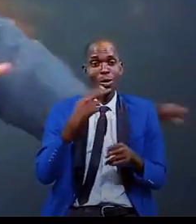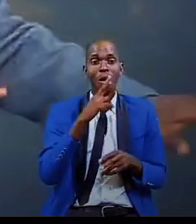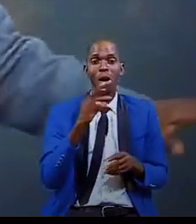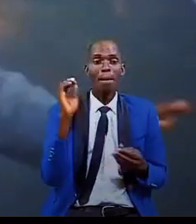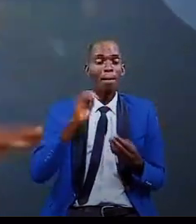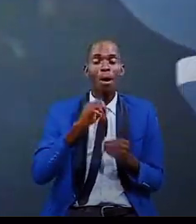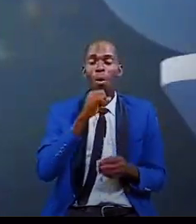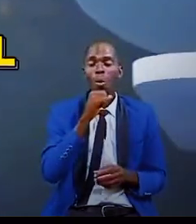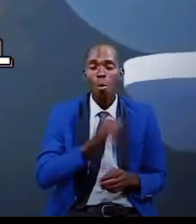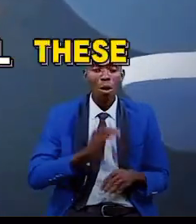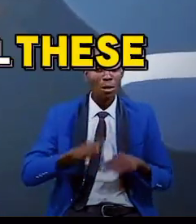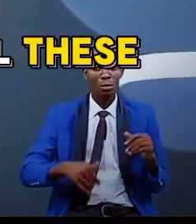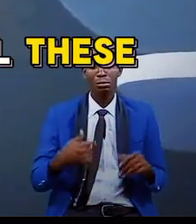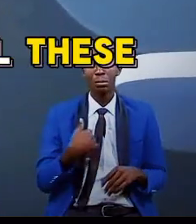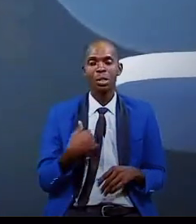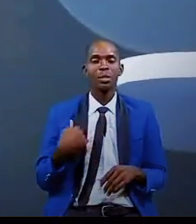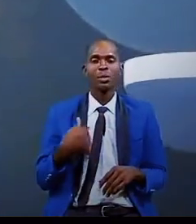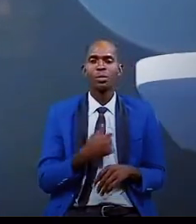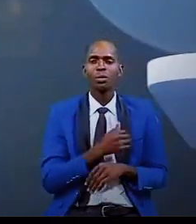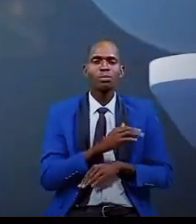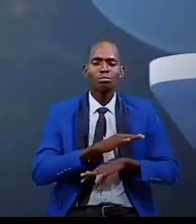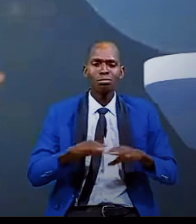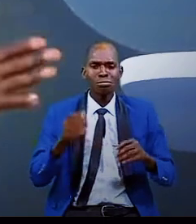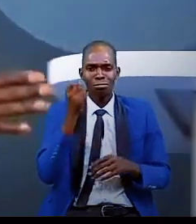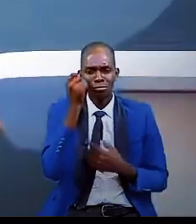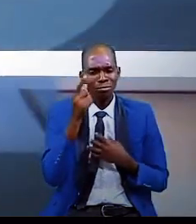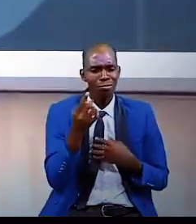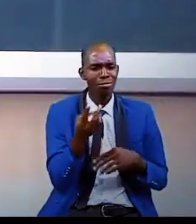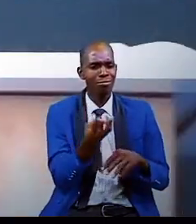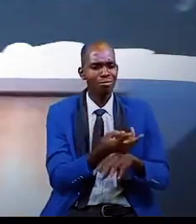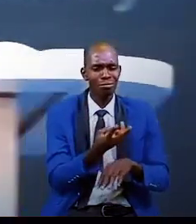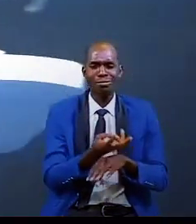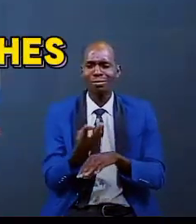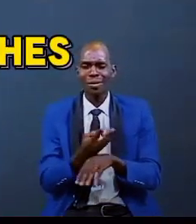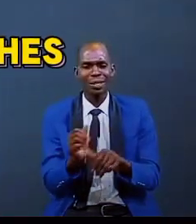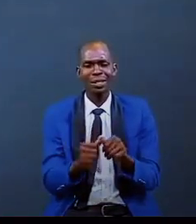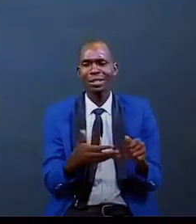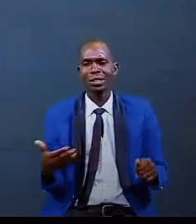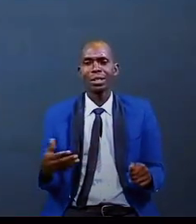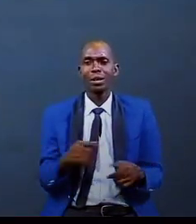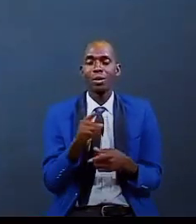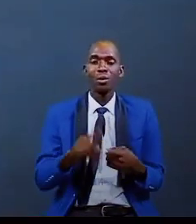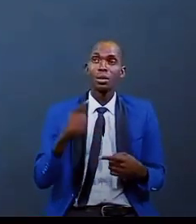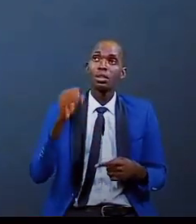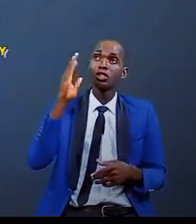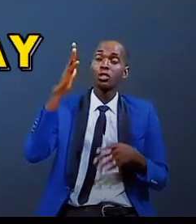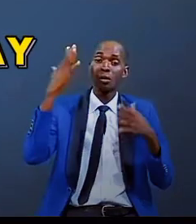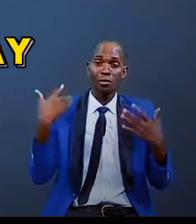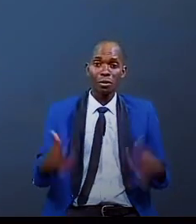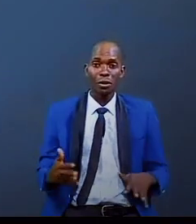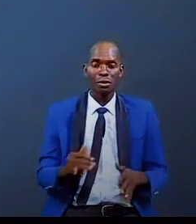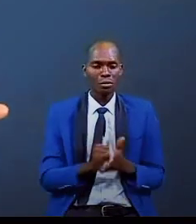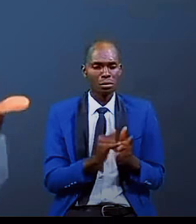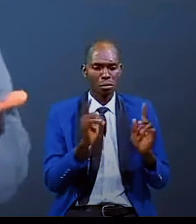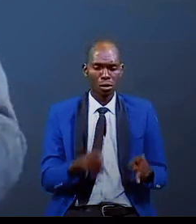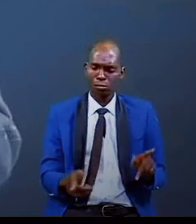couldn't understand all this mass and everything. And when the lecturer finishes, he will come to me and say,